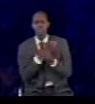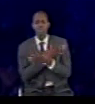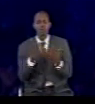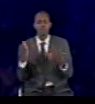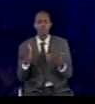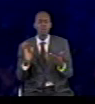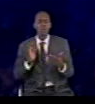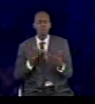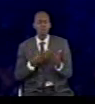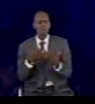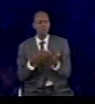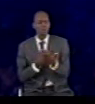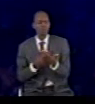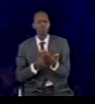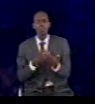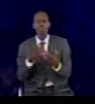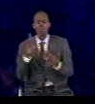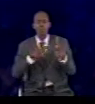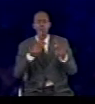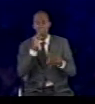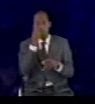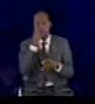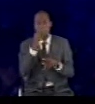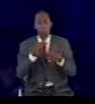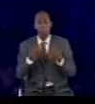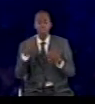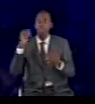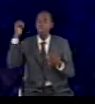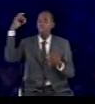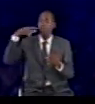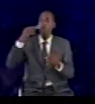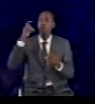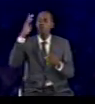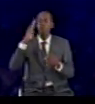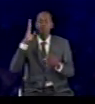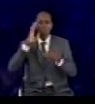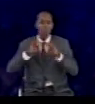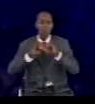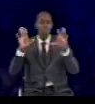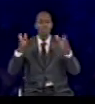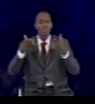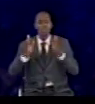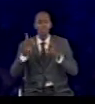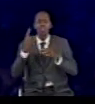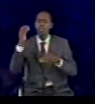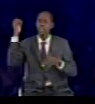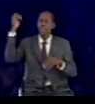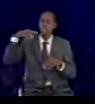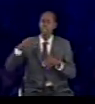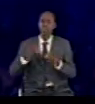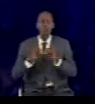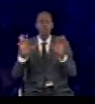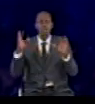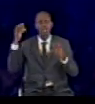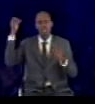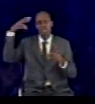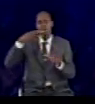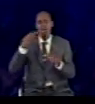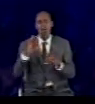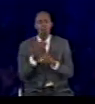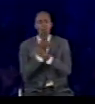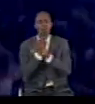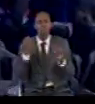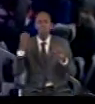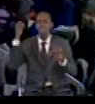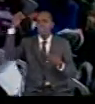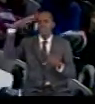they are blinded but let the light shine the shine of god let the light shine the light of salvation and the light of